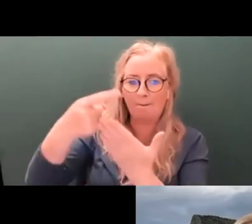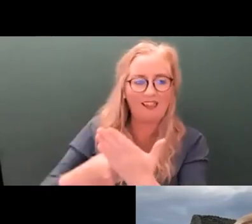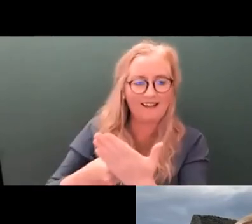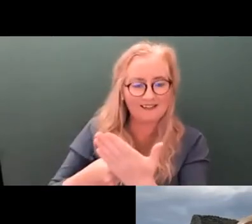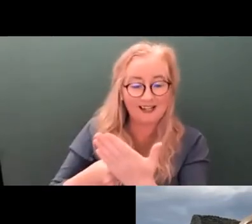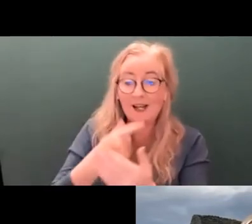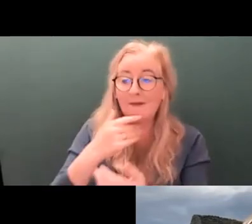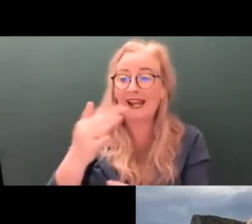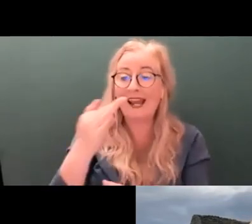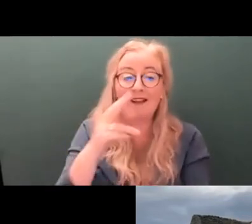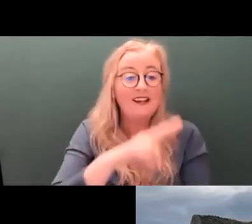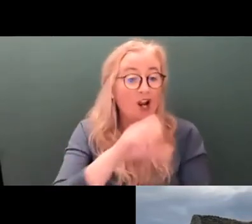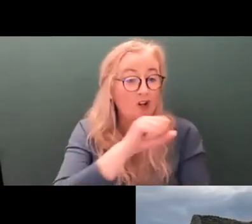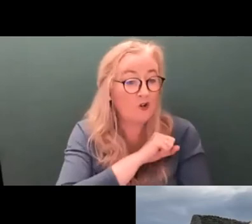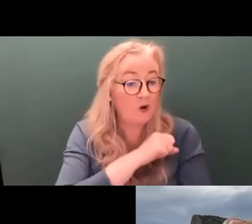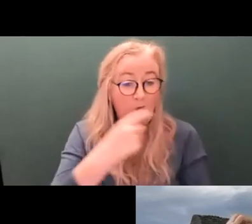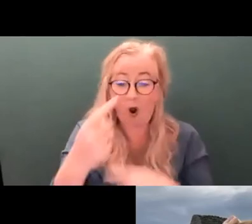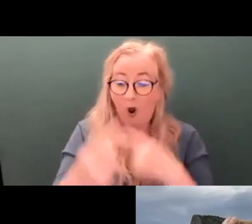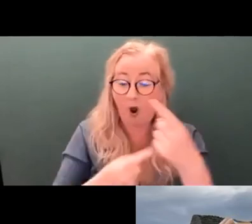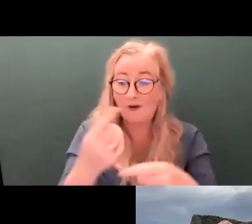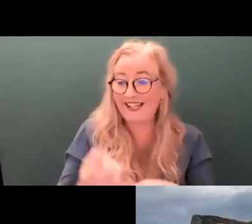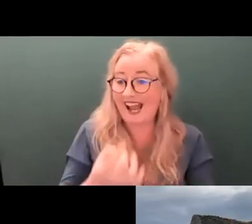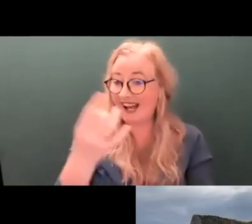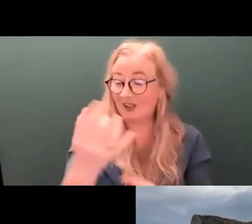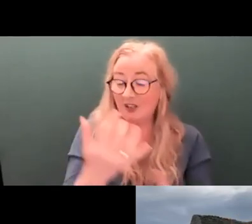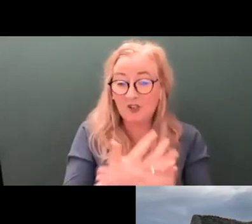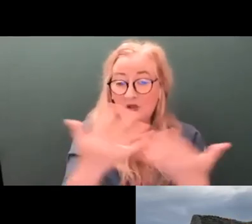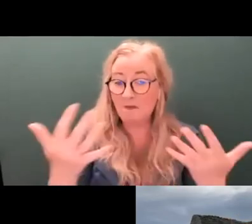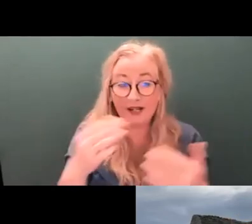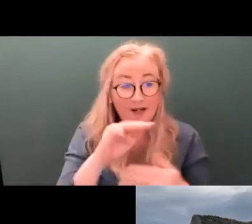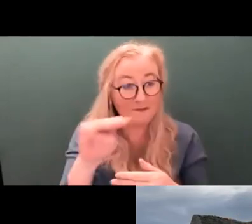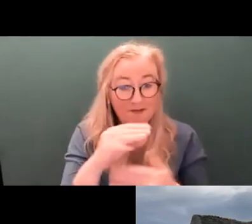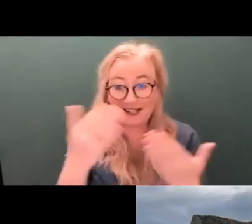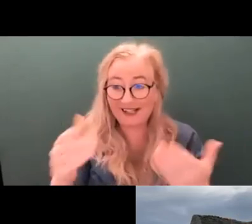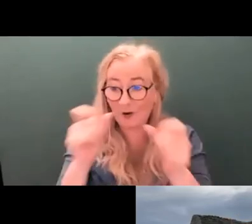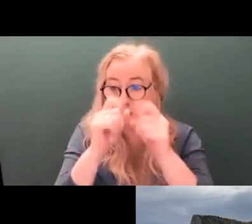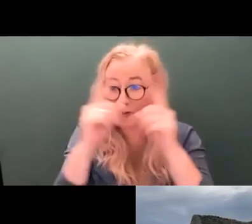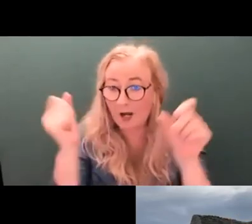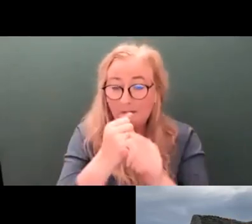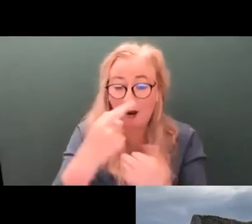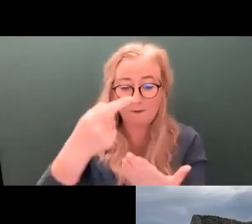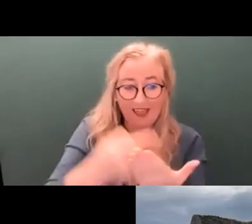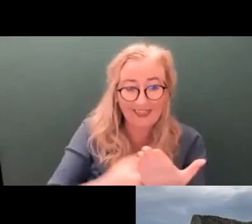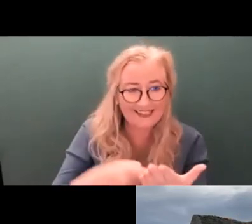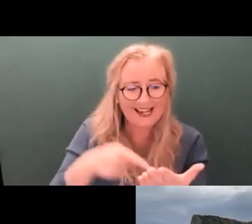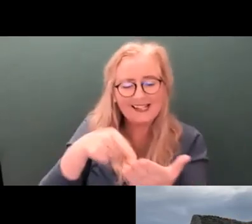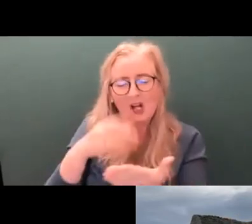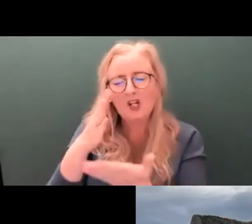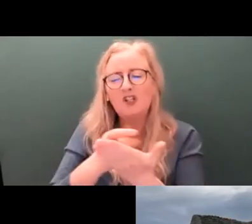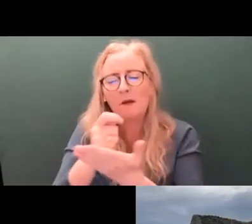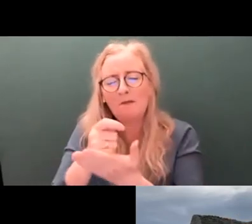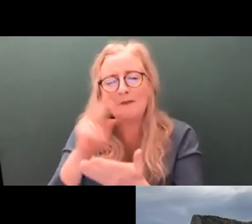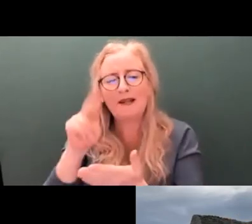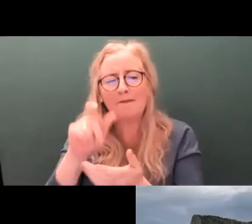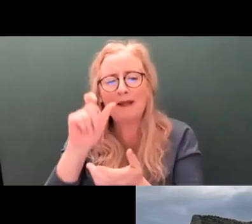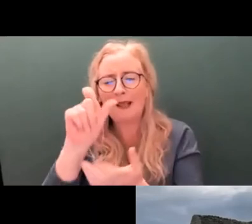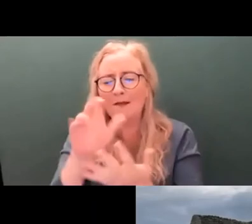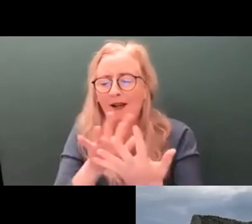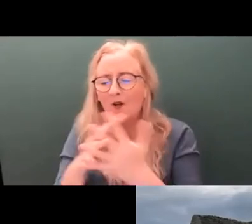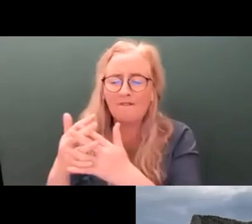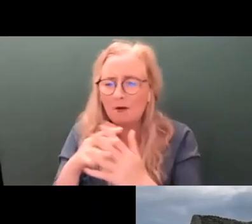doubt, ask. You know, there's so many people now who are aware of the policies and they can be confusing. Don't be afraid to find somebody.